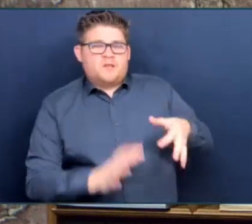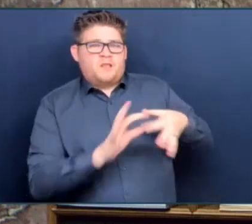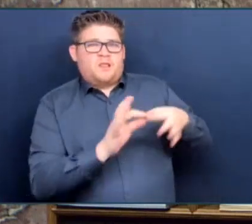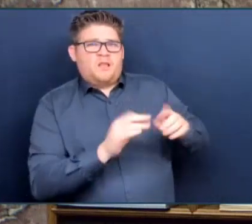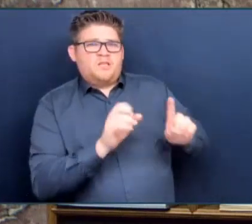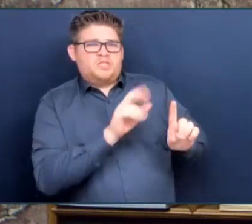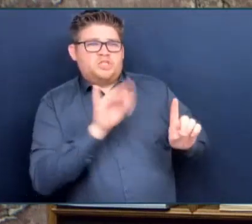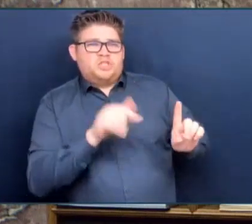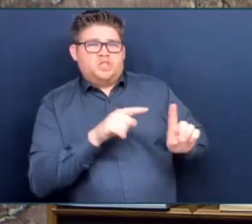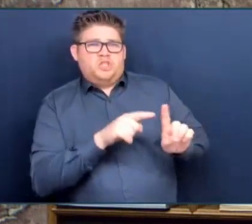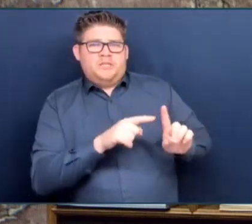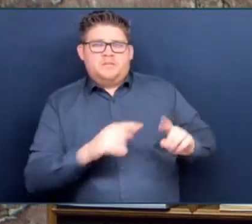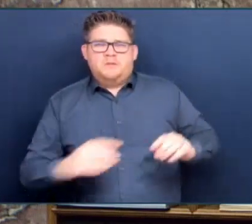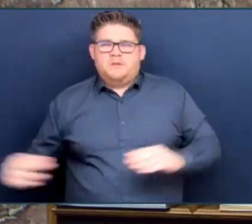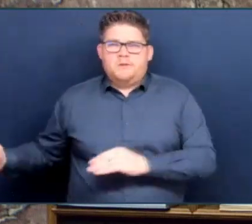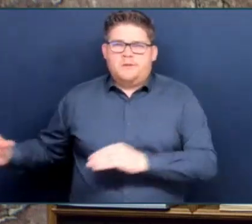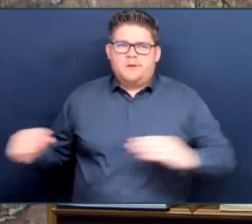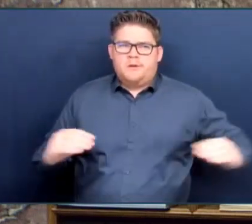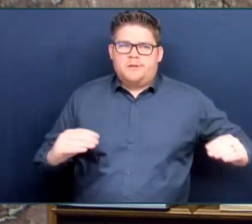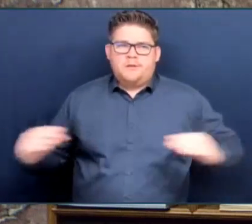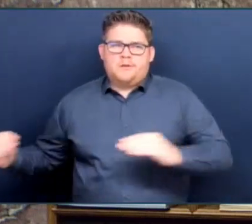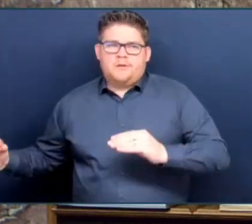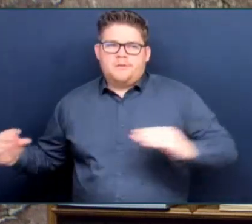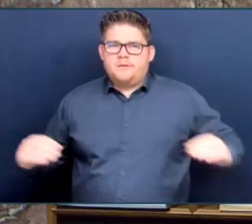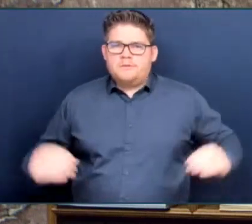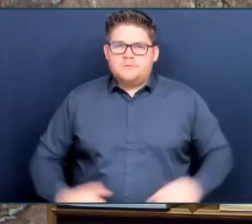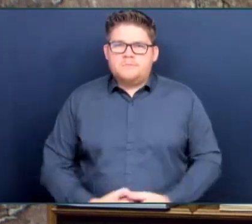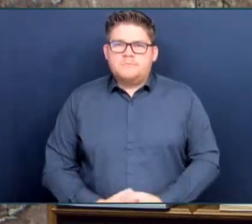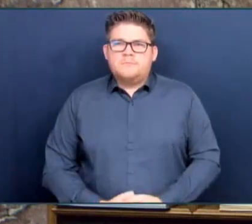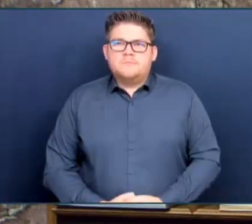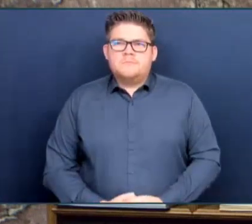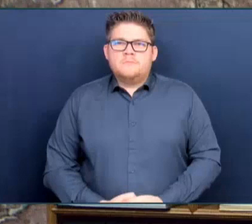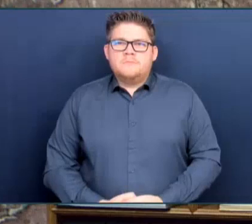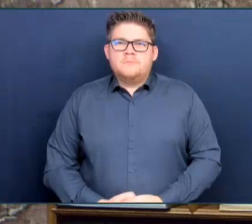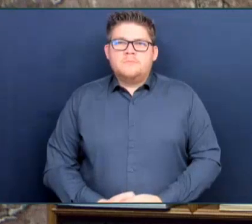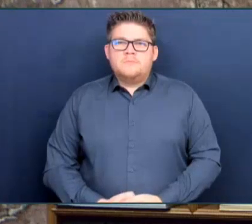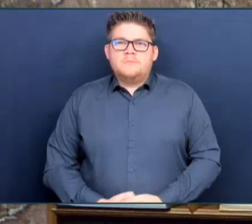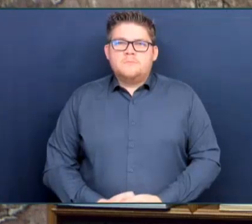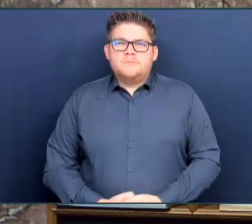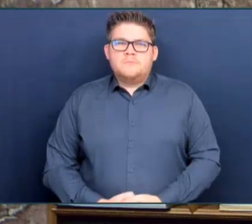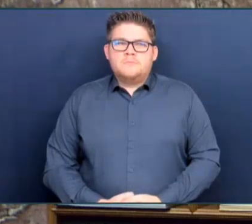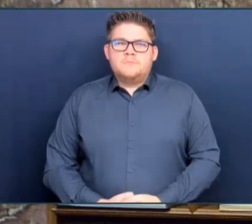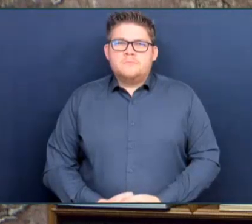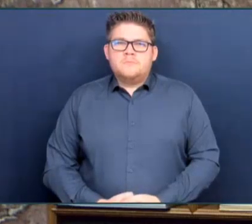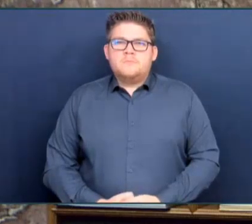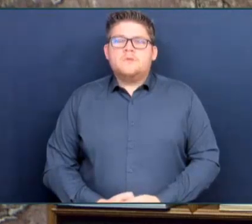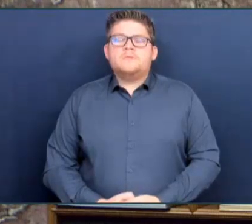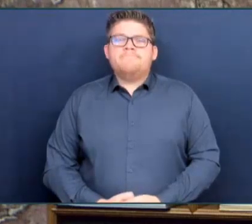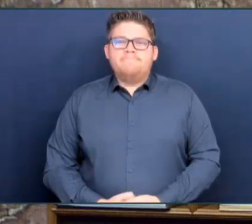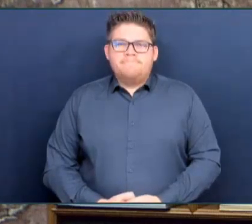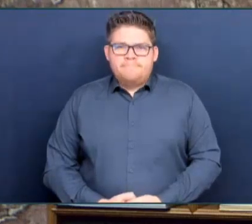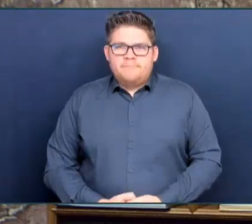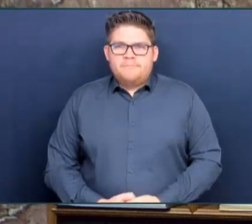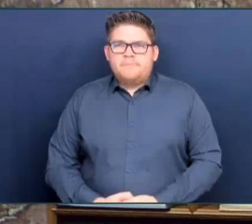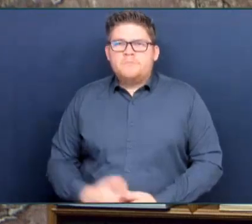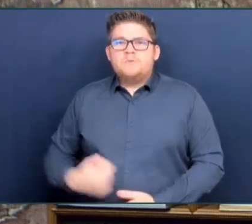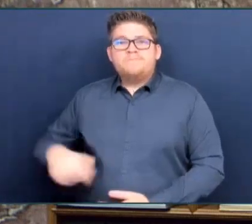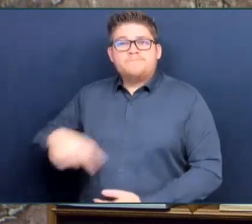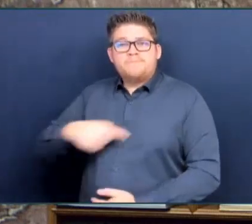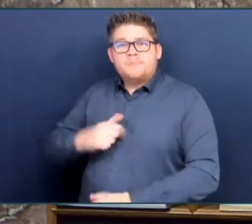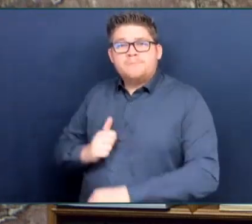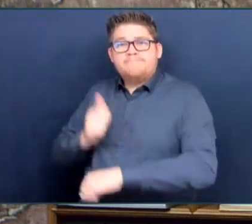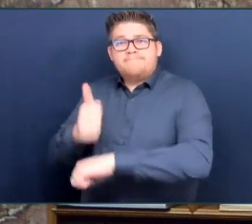The reason we put in place, Honourable Speaker, the Victims Protection Program, which police